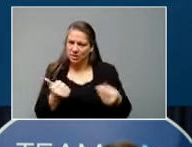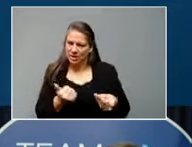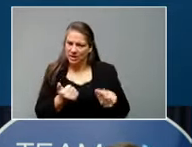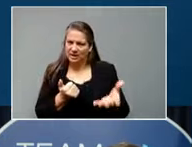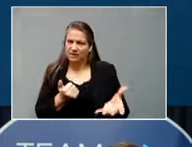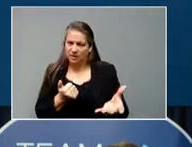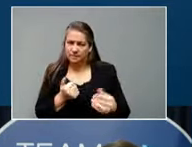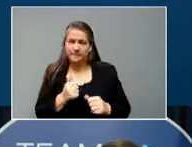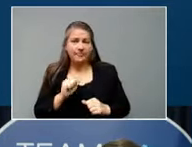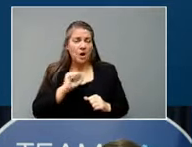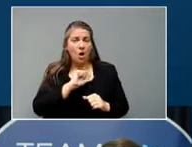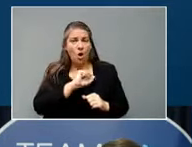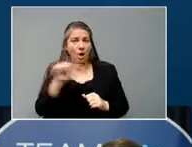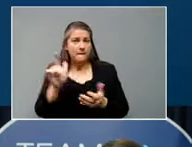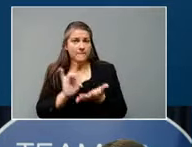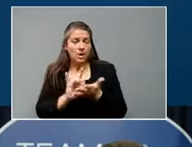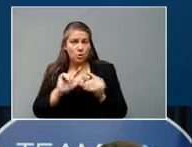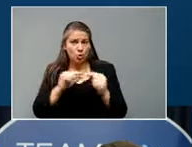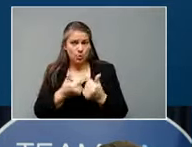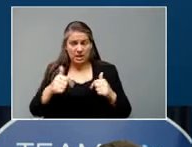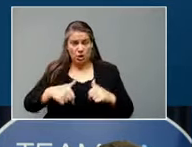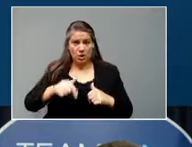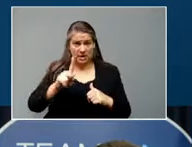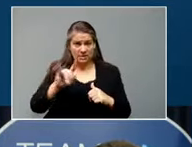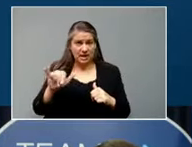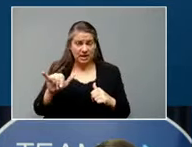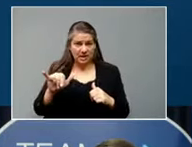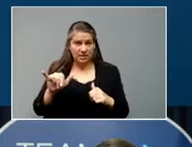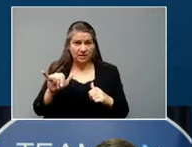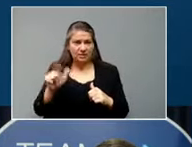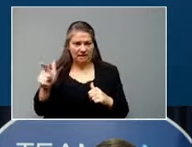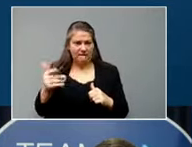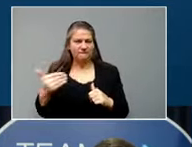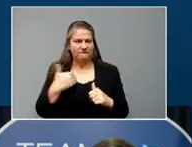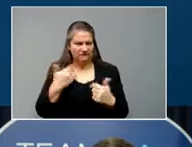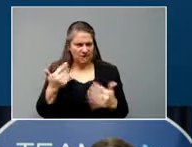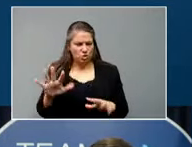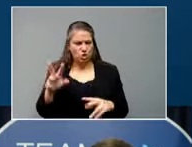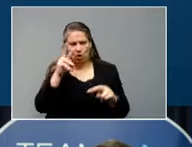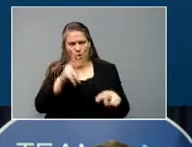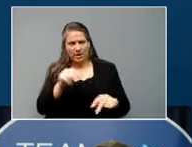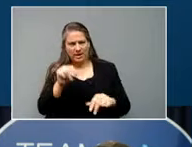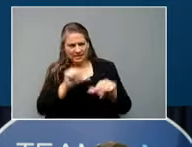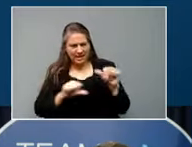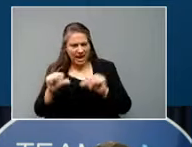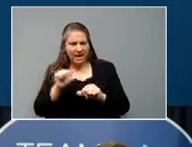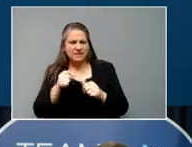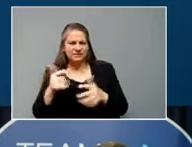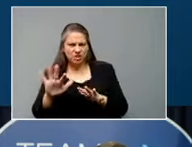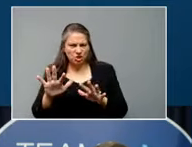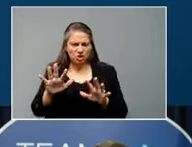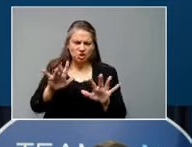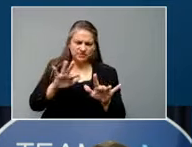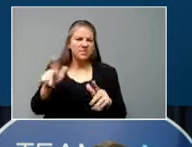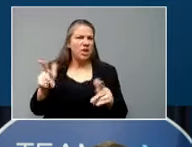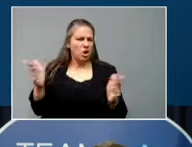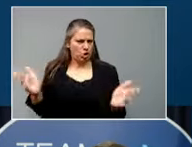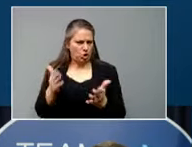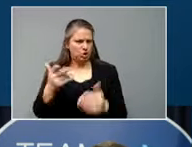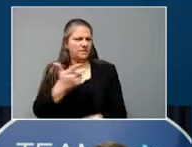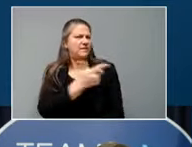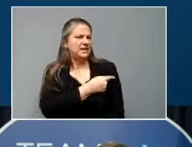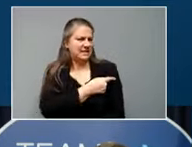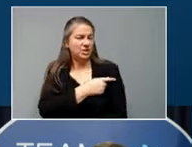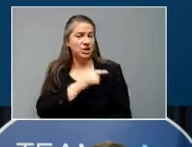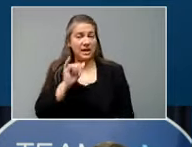medical group here in Kentucky has looked at the science and encourages vaccinations. That's the